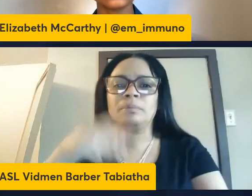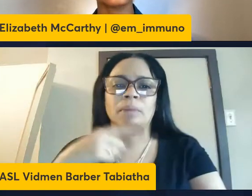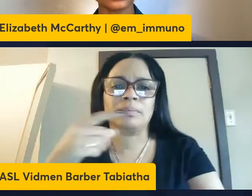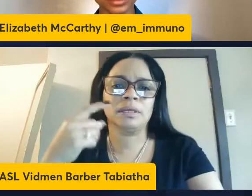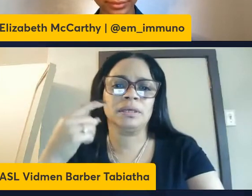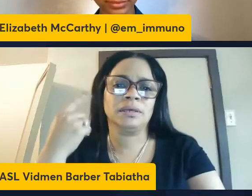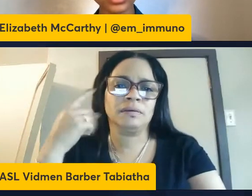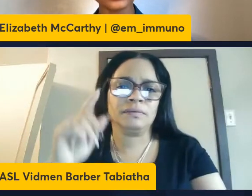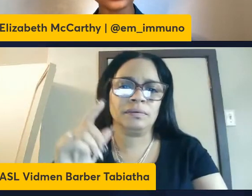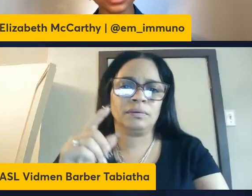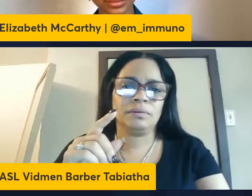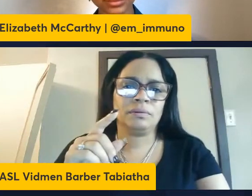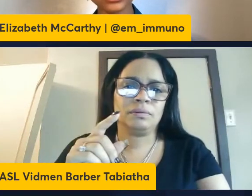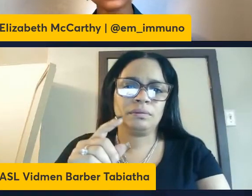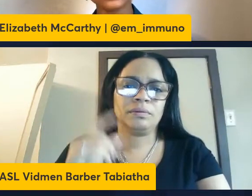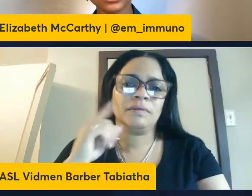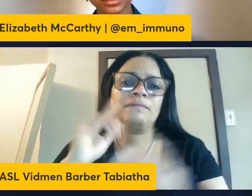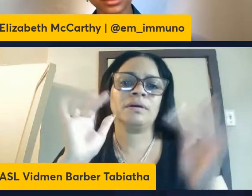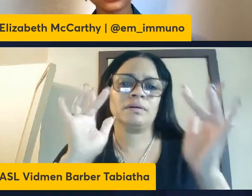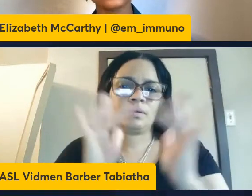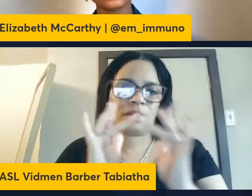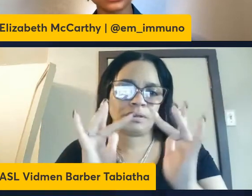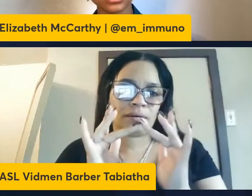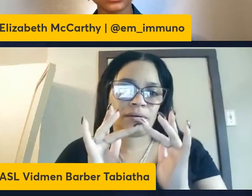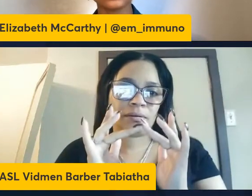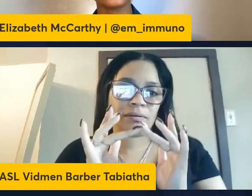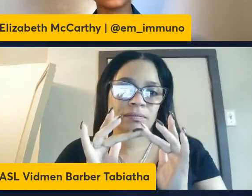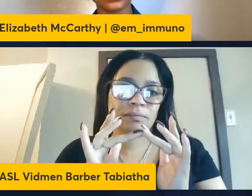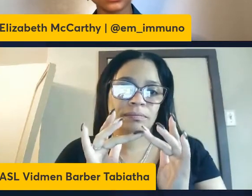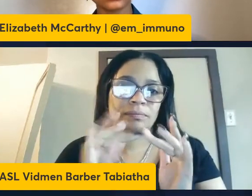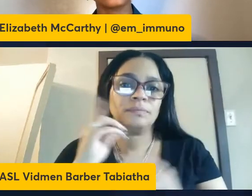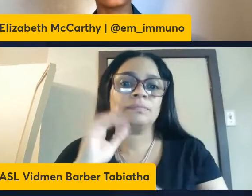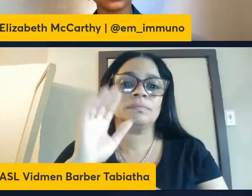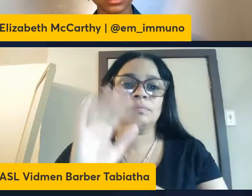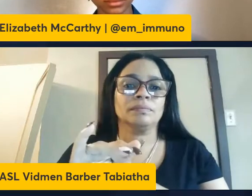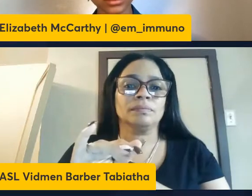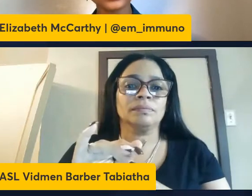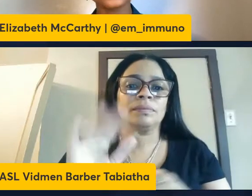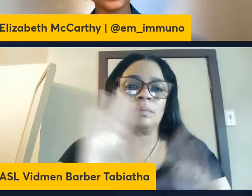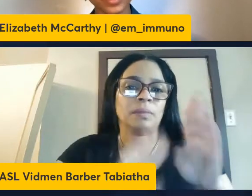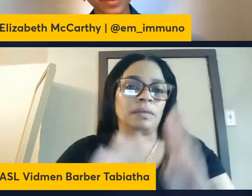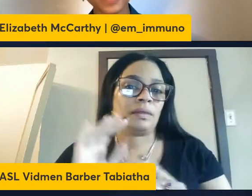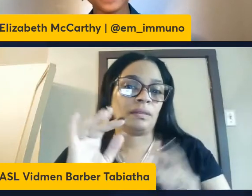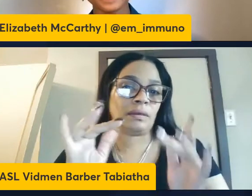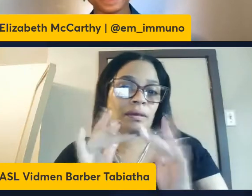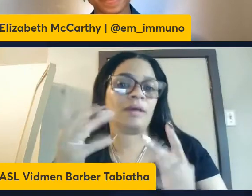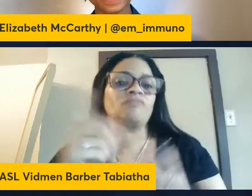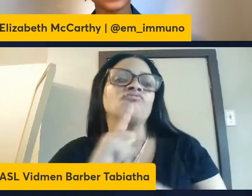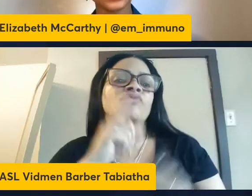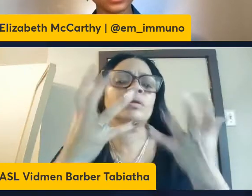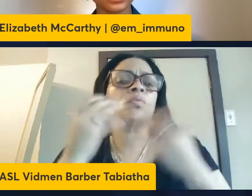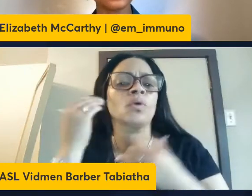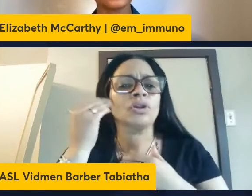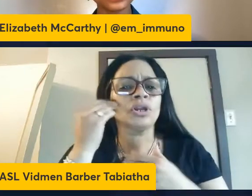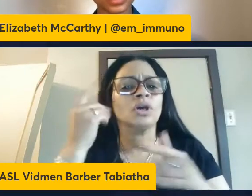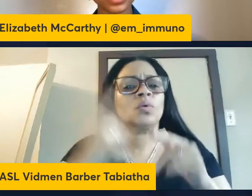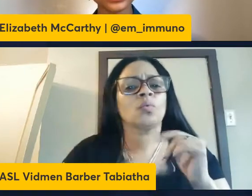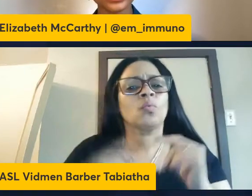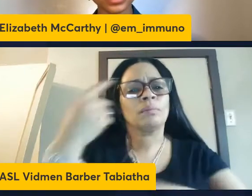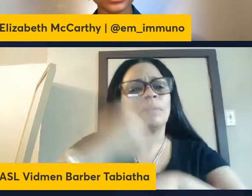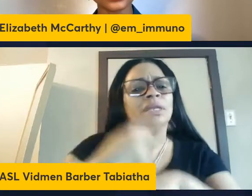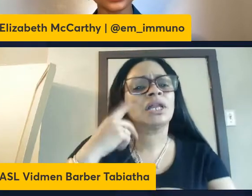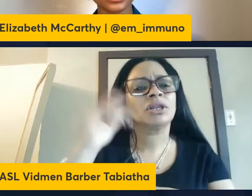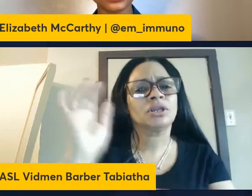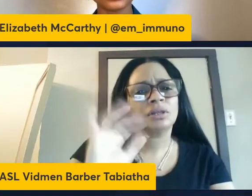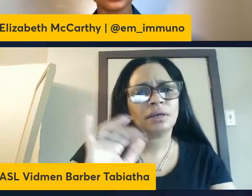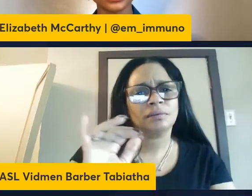to apply to biological contexts, because I'm really driven by that biological context. I really want to know what my data looks like once I've applied